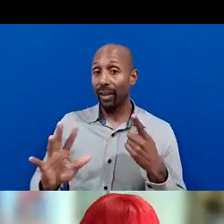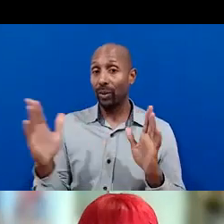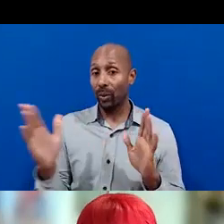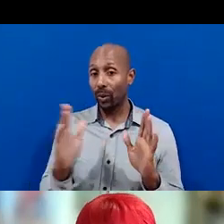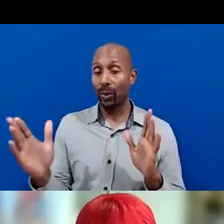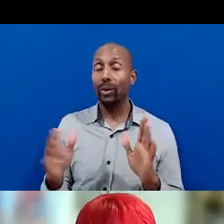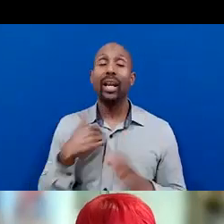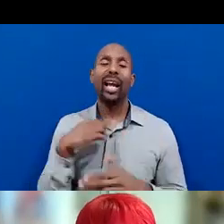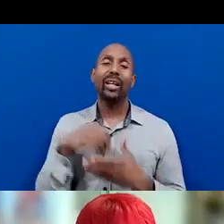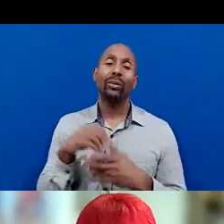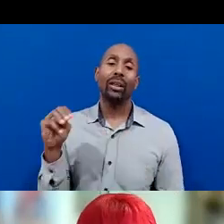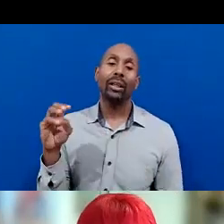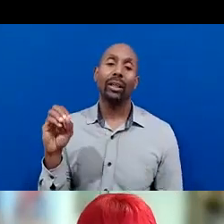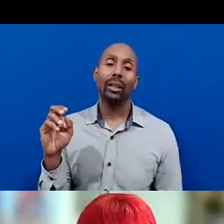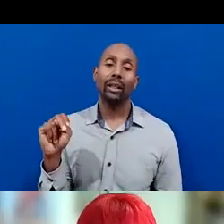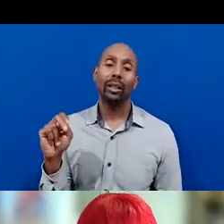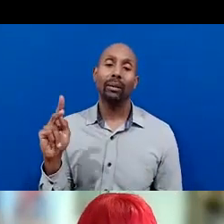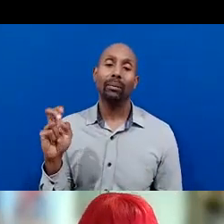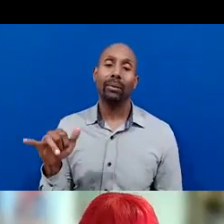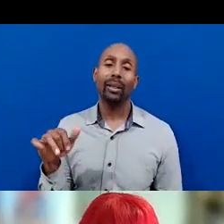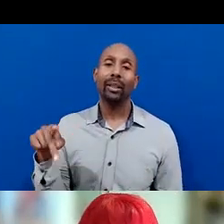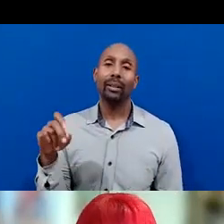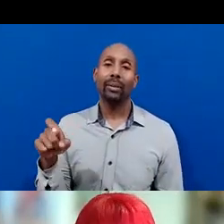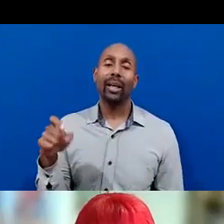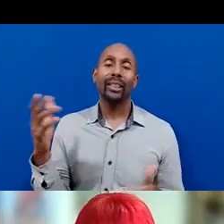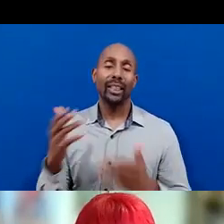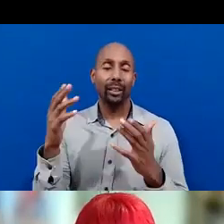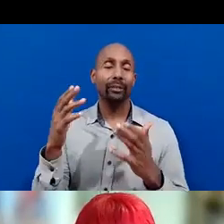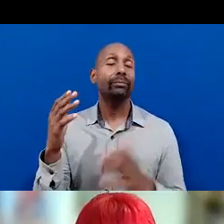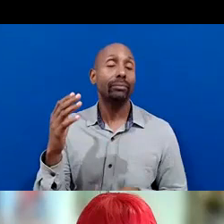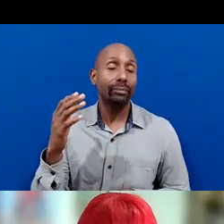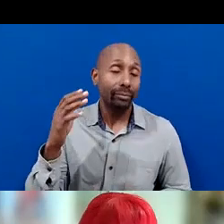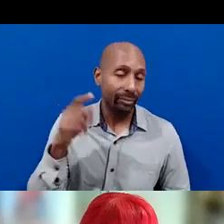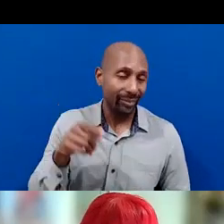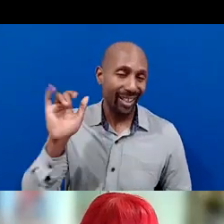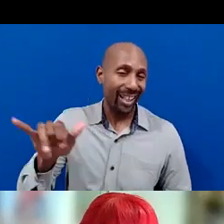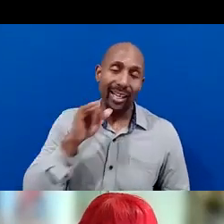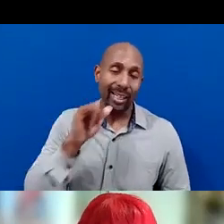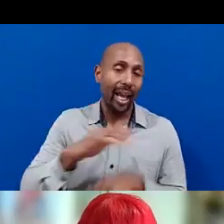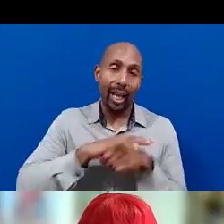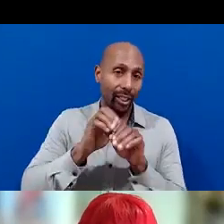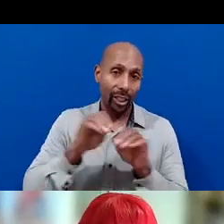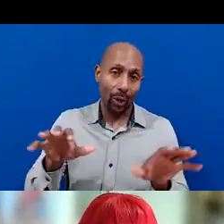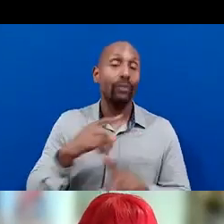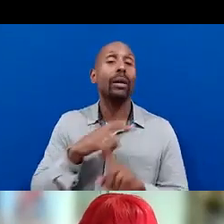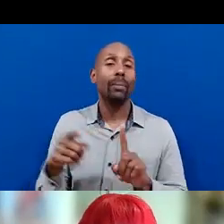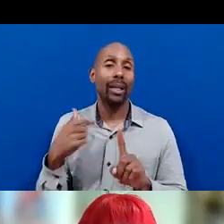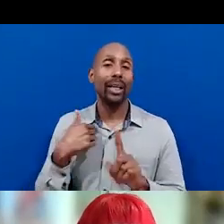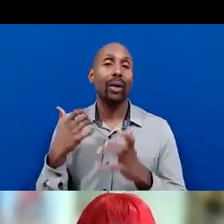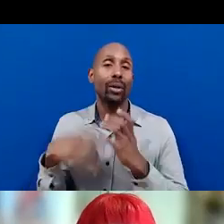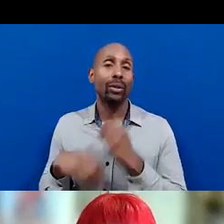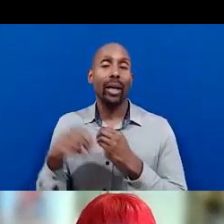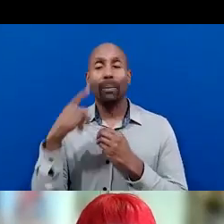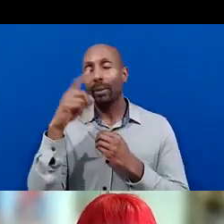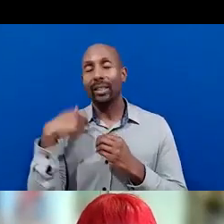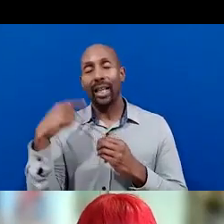I figured I would be getting some questions about it. So I did include some information about monkeypox.